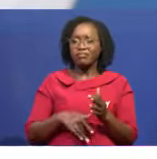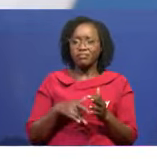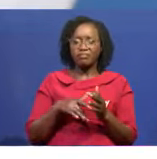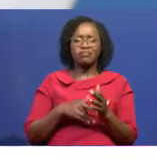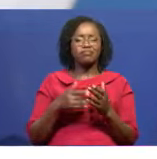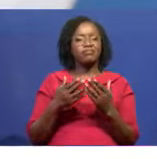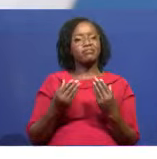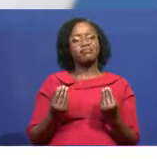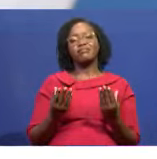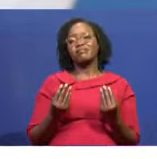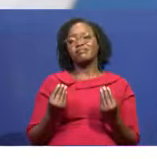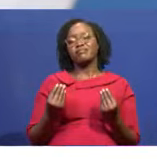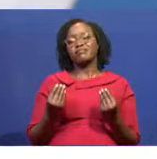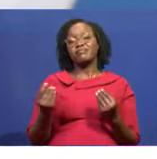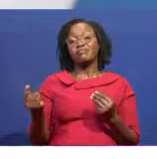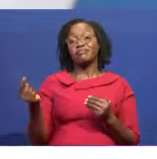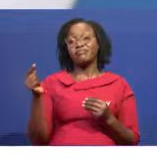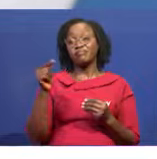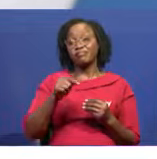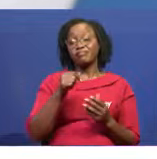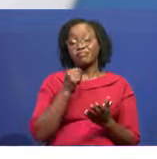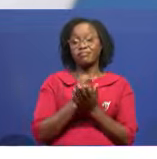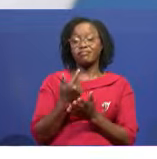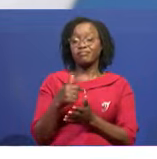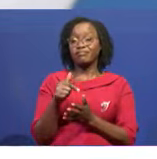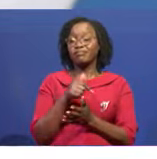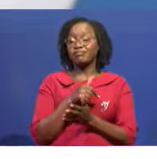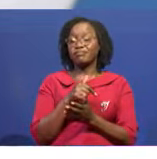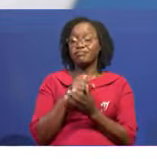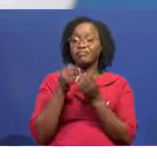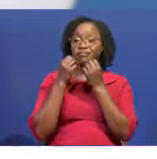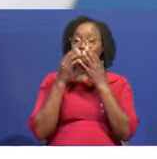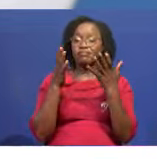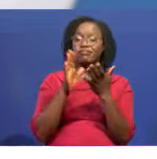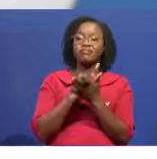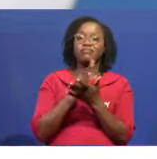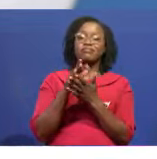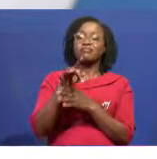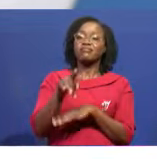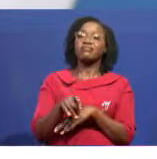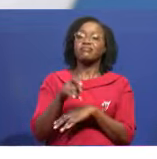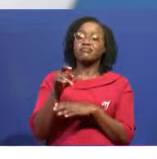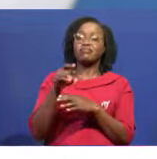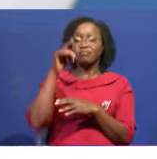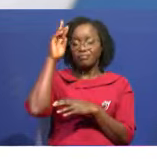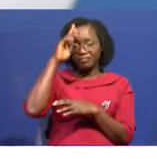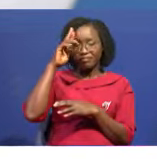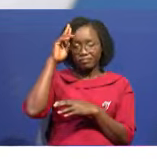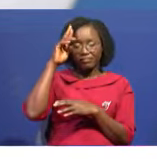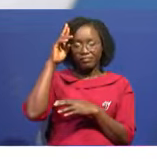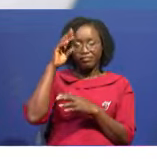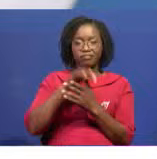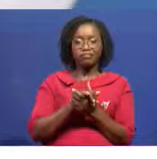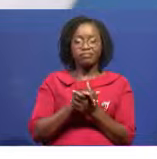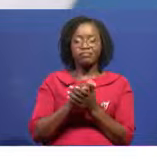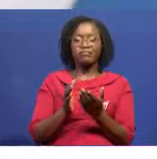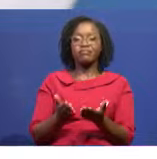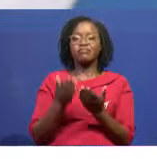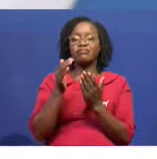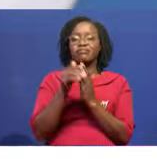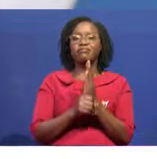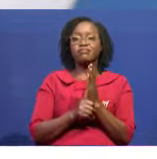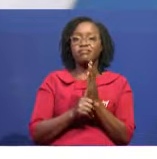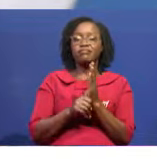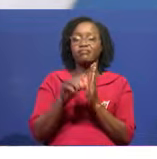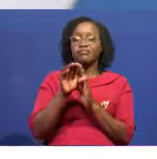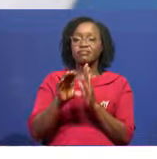at ease to come to the Ombudsman's Office and give us the information that we will need for purposes of, promoting articles